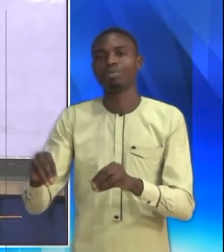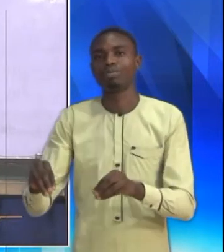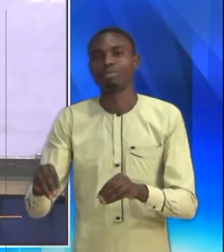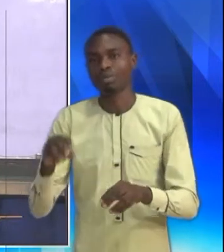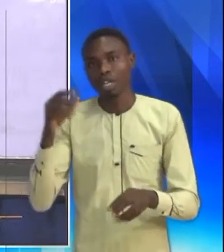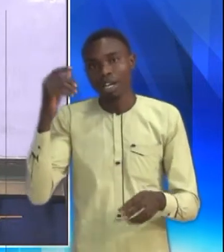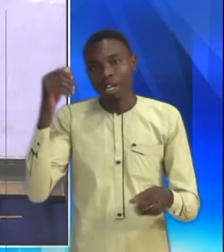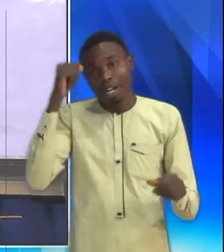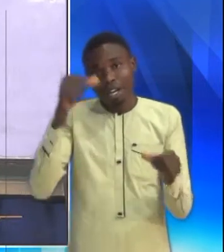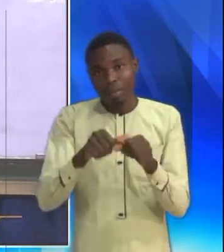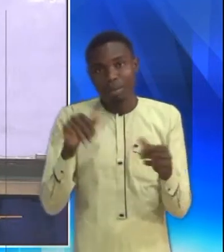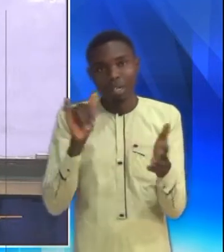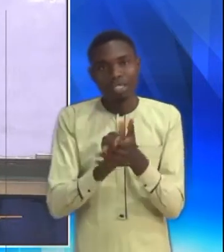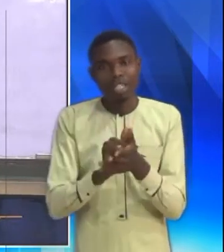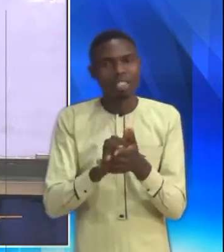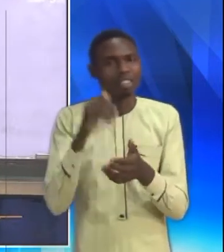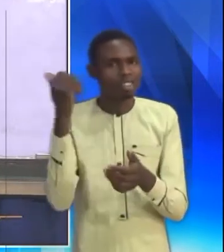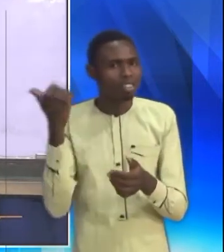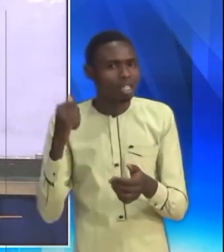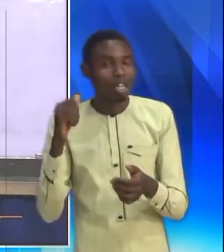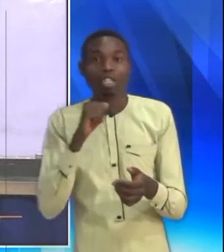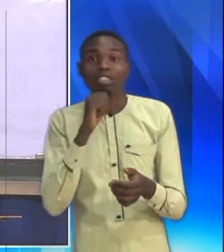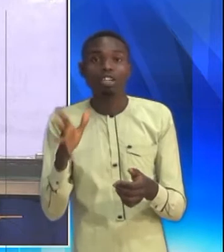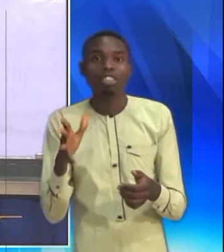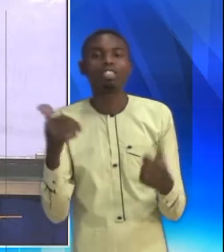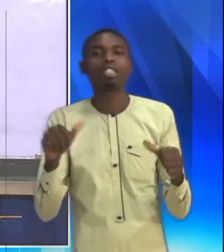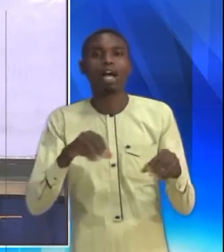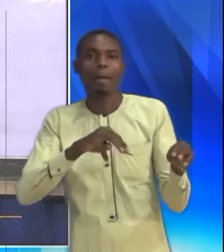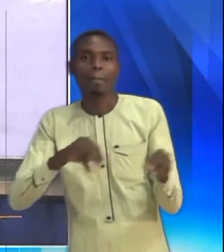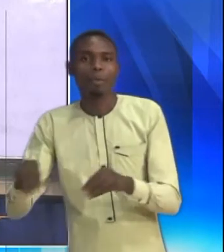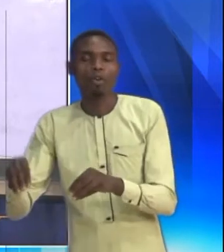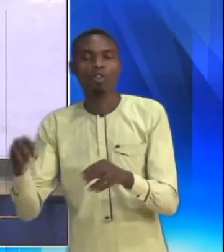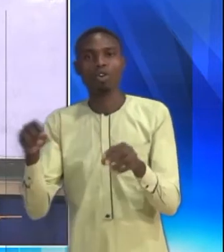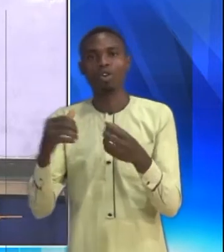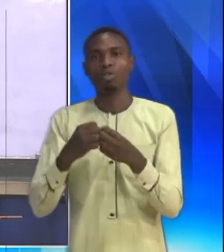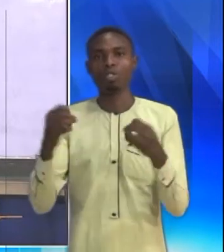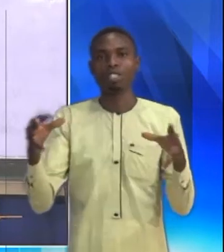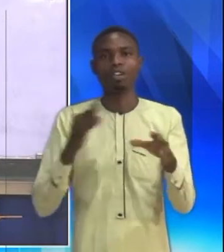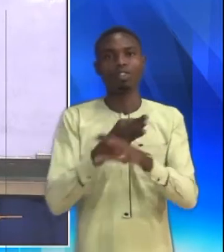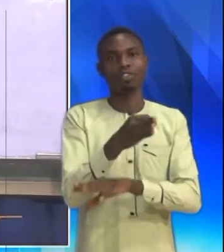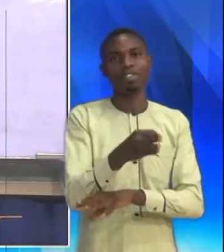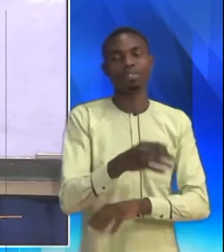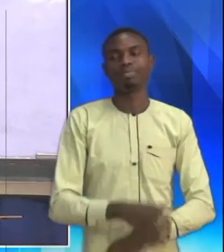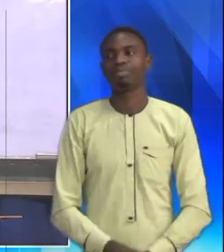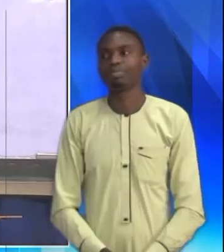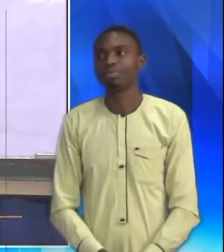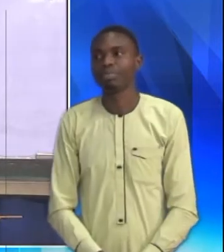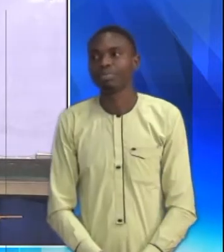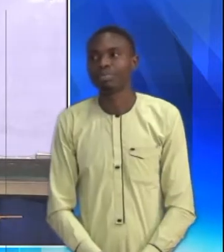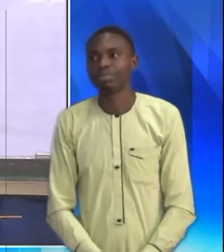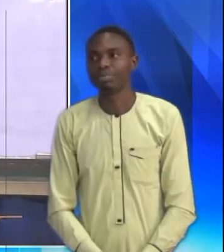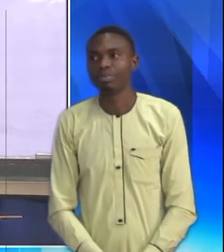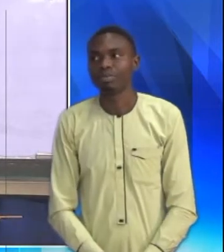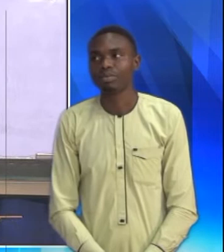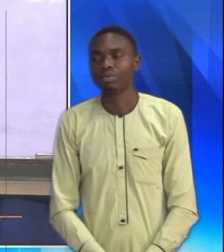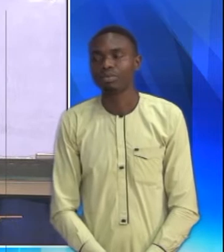force. So you either push to obtain a force, or you pull, a motion, or you pull to obtain a motion